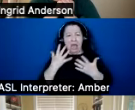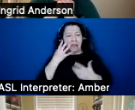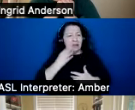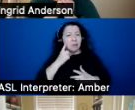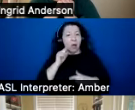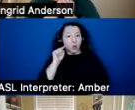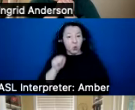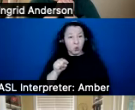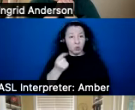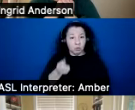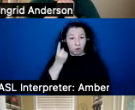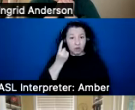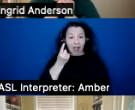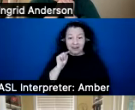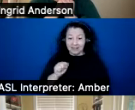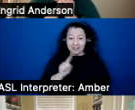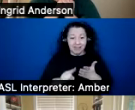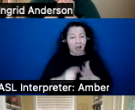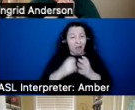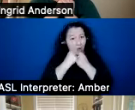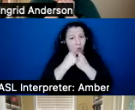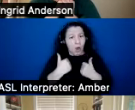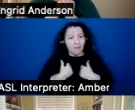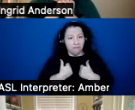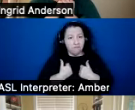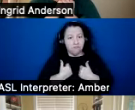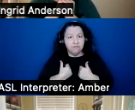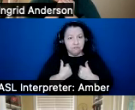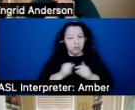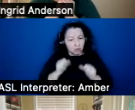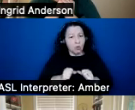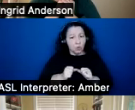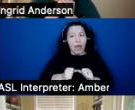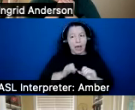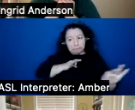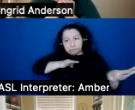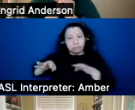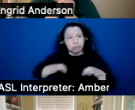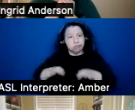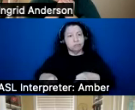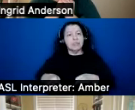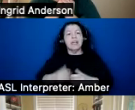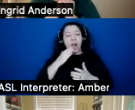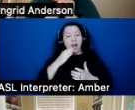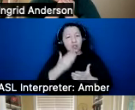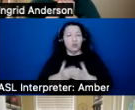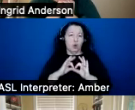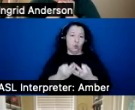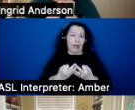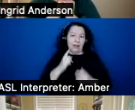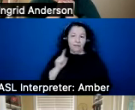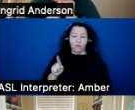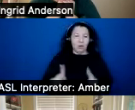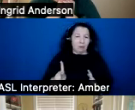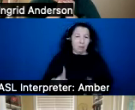the value of the exam so that you can communicate that as a good relative to the folks that